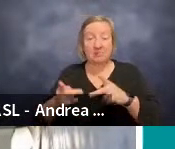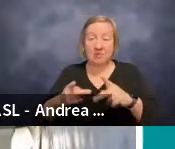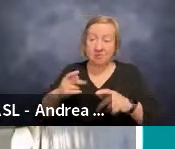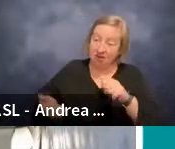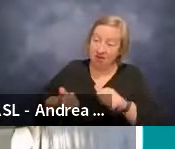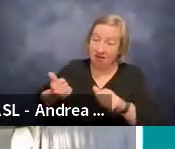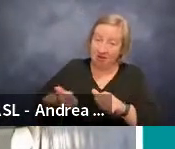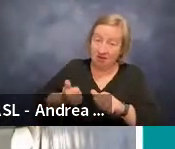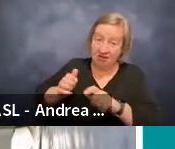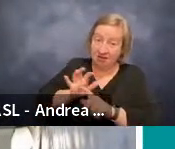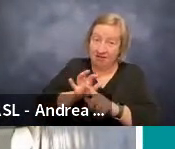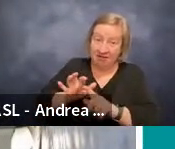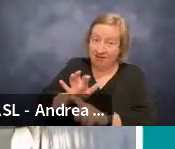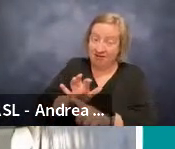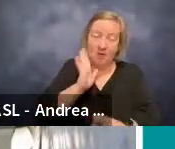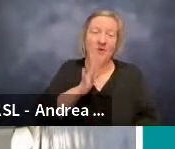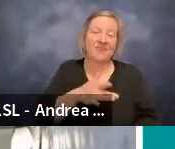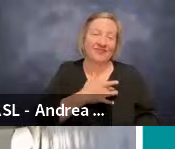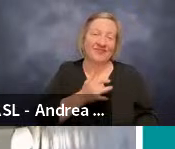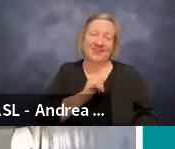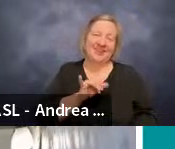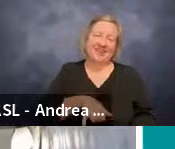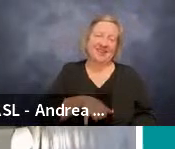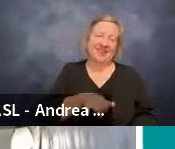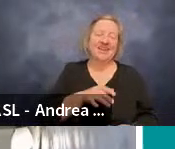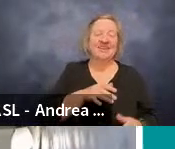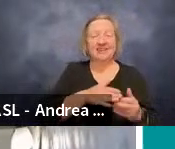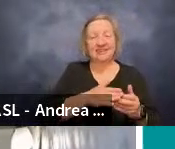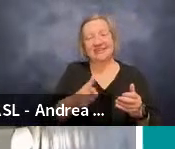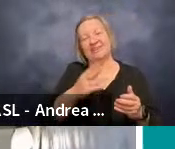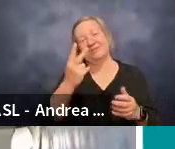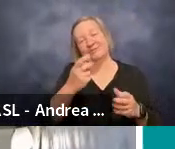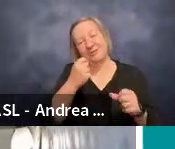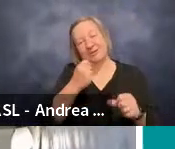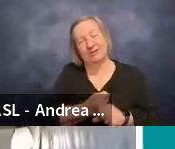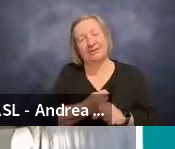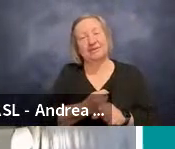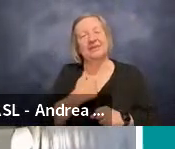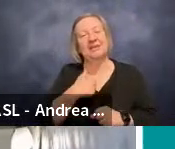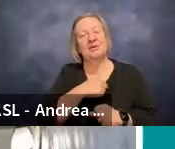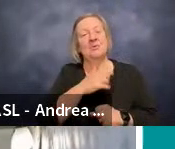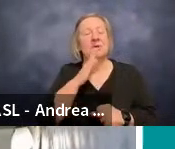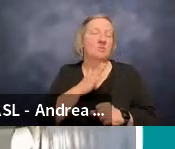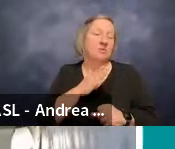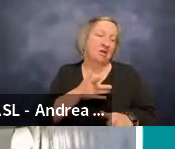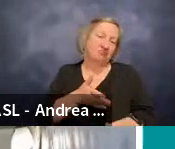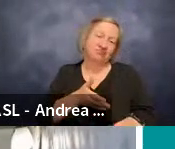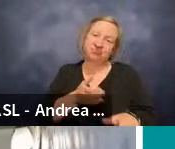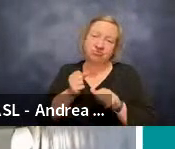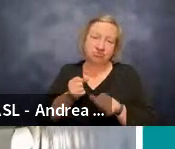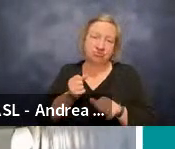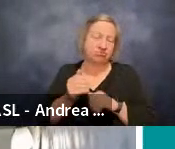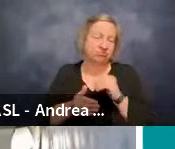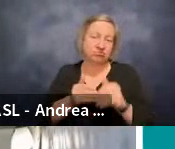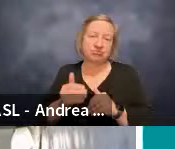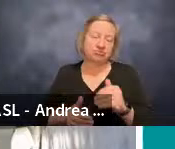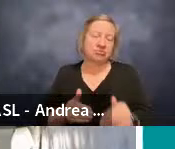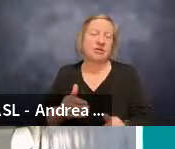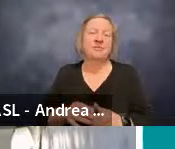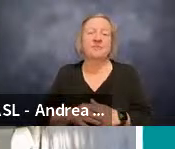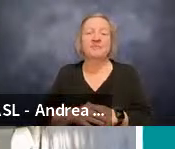hill. That's what it's going to feel like over the next 2 years. We're going to be going very, very fast.